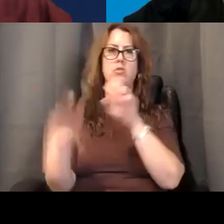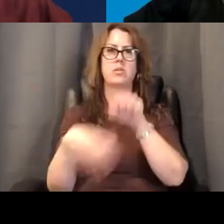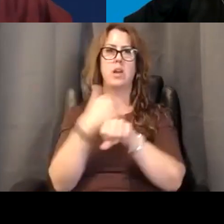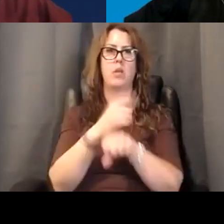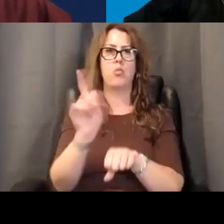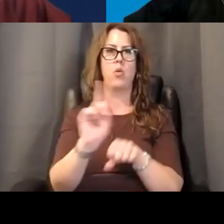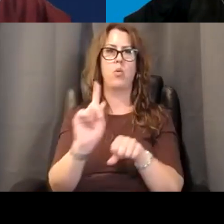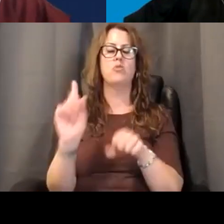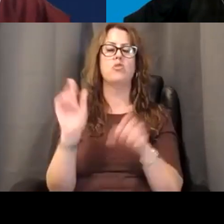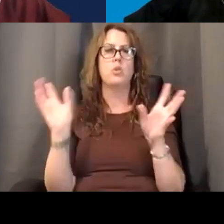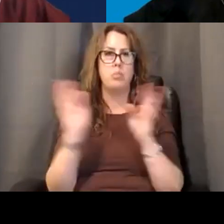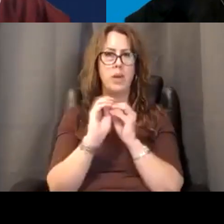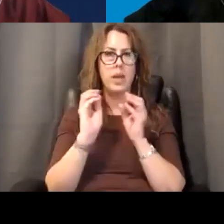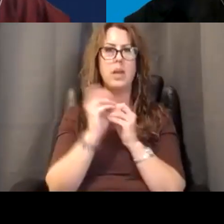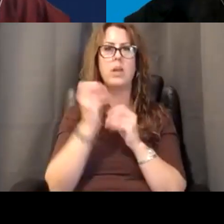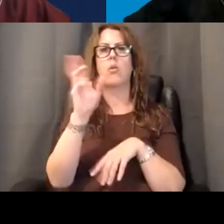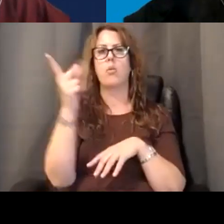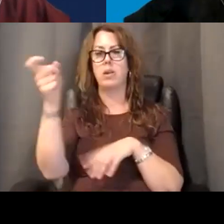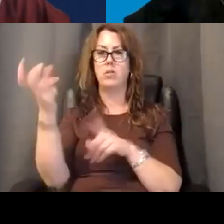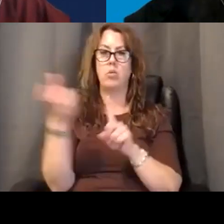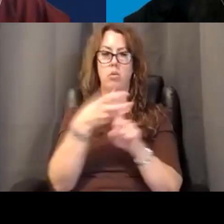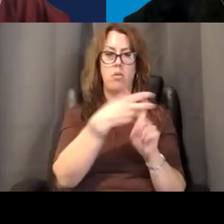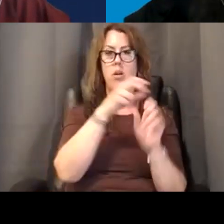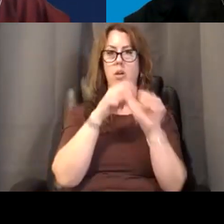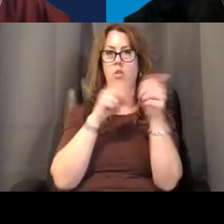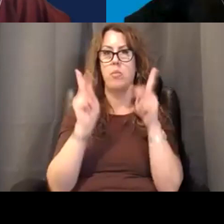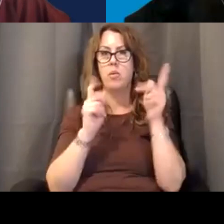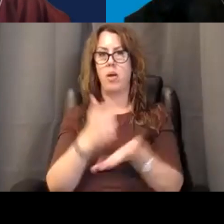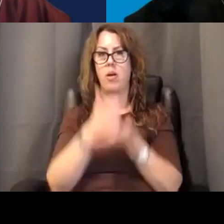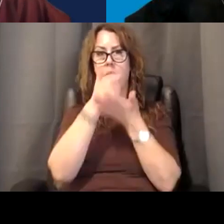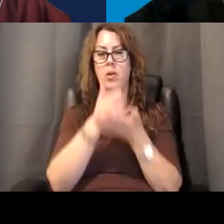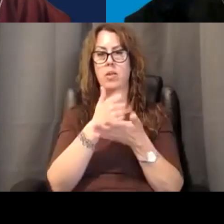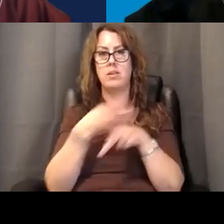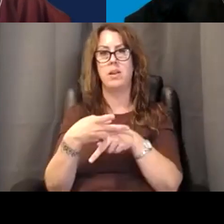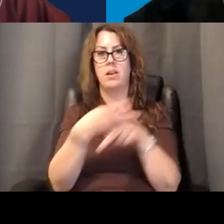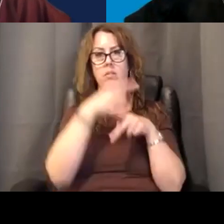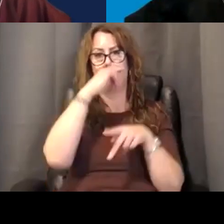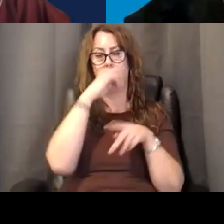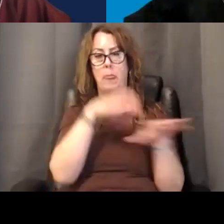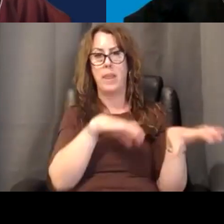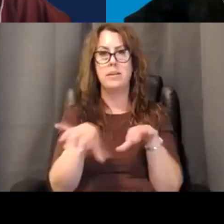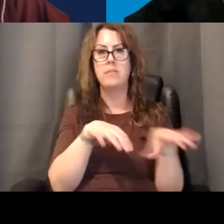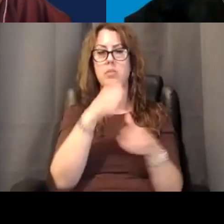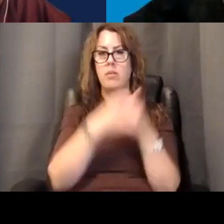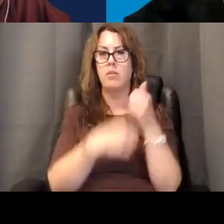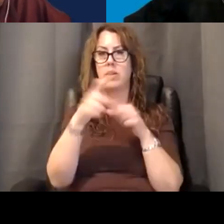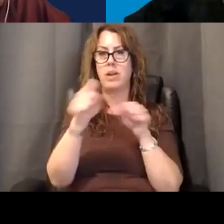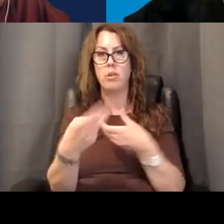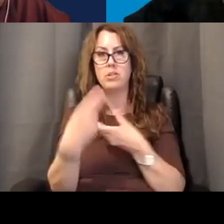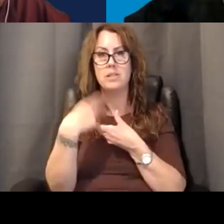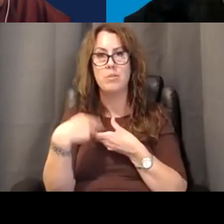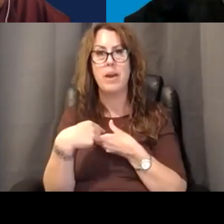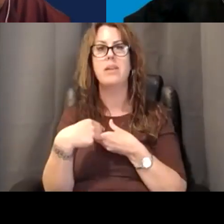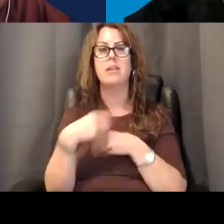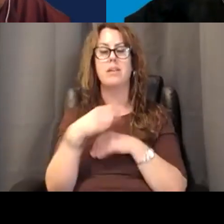meet. Do we need to bring in additional folks to help with childcare, with activities, with fun stuff, so that everyone can participate? It's like the